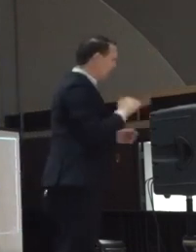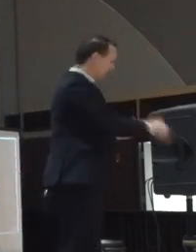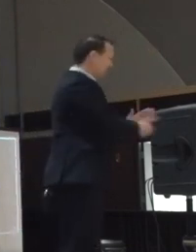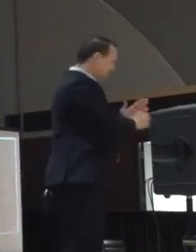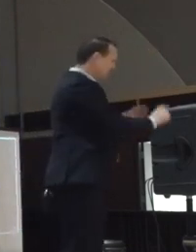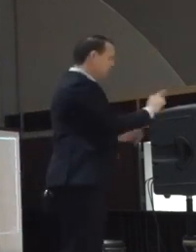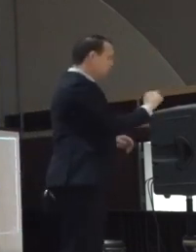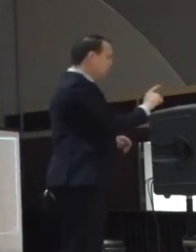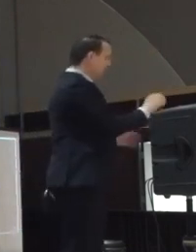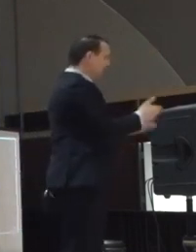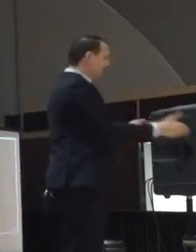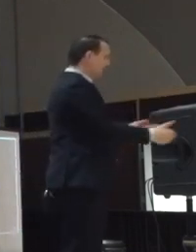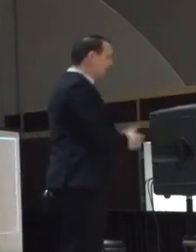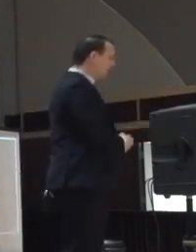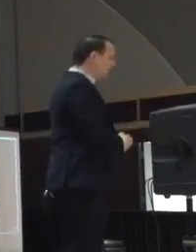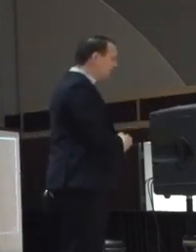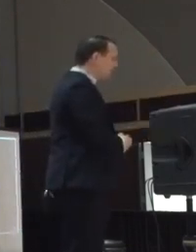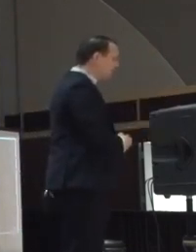skilled trades thing.